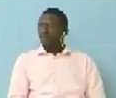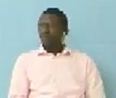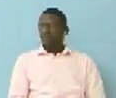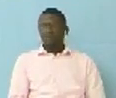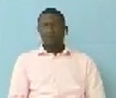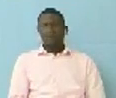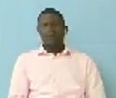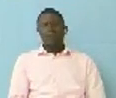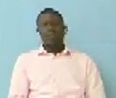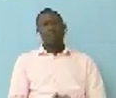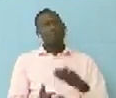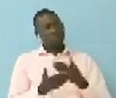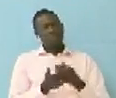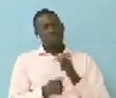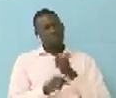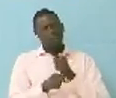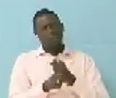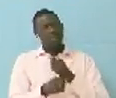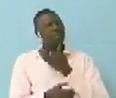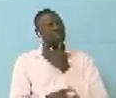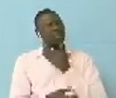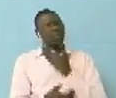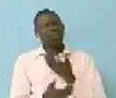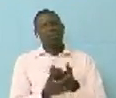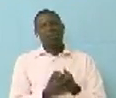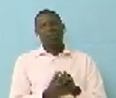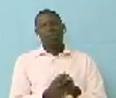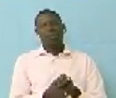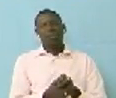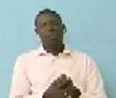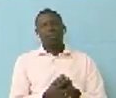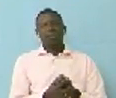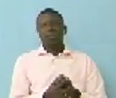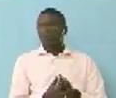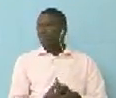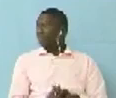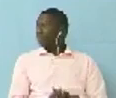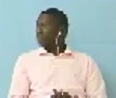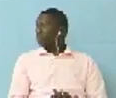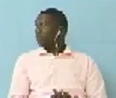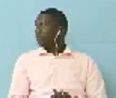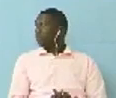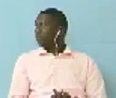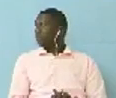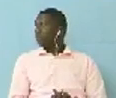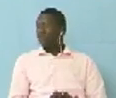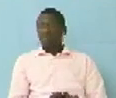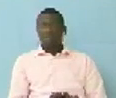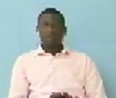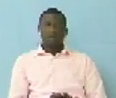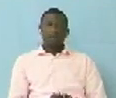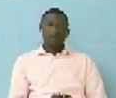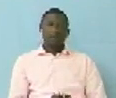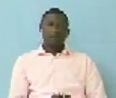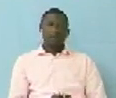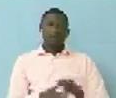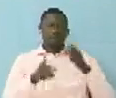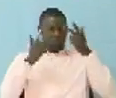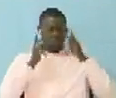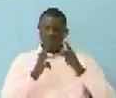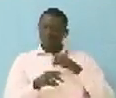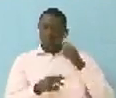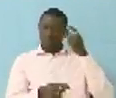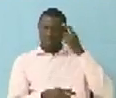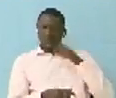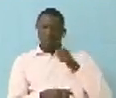let's make it easy. Council, I don't think we're here for any laughing matter. If you are laughing, I am also laughing.